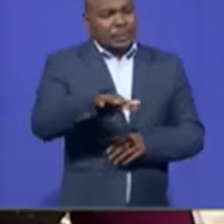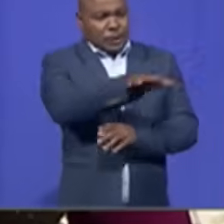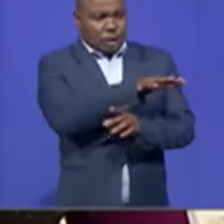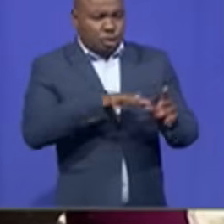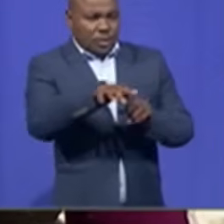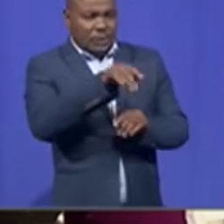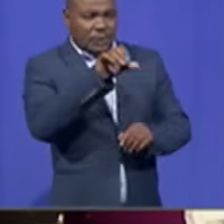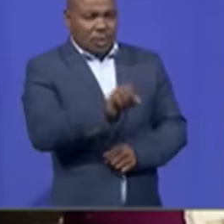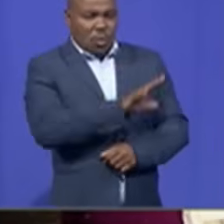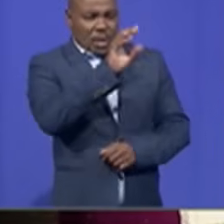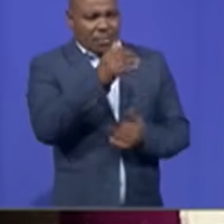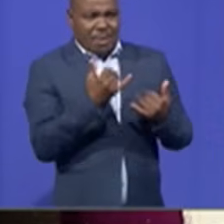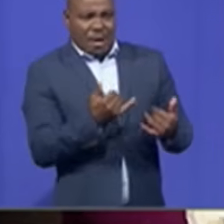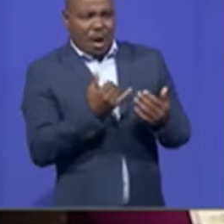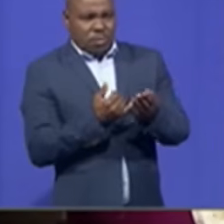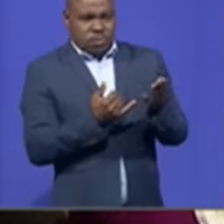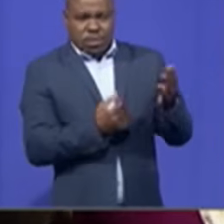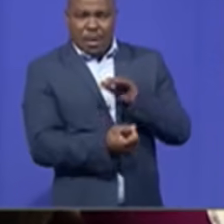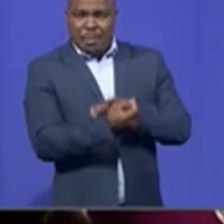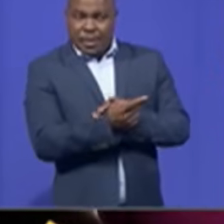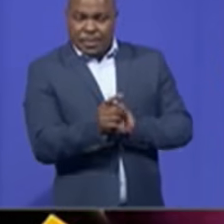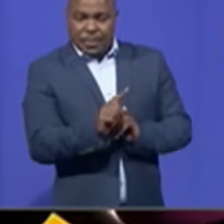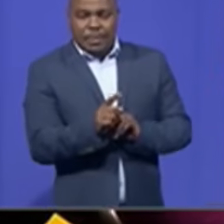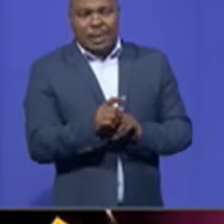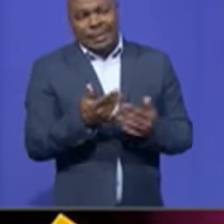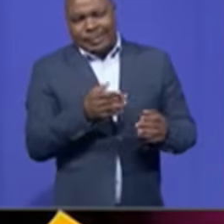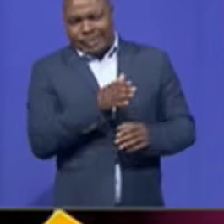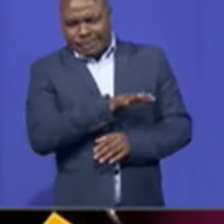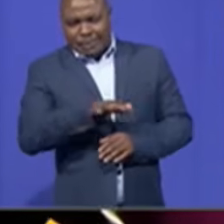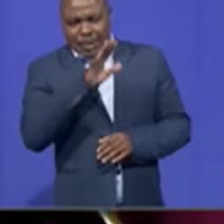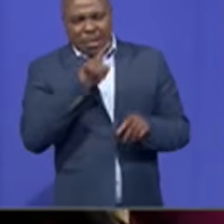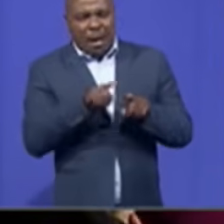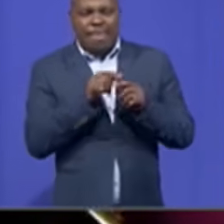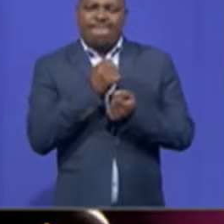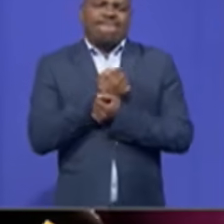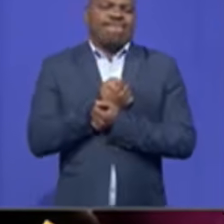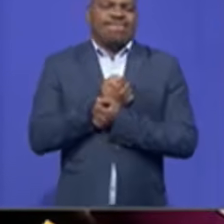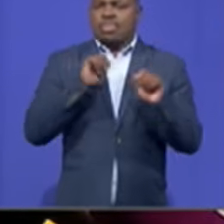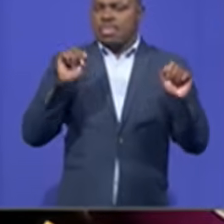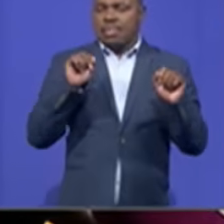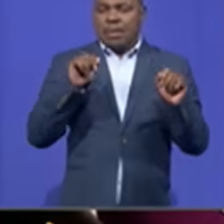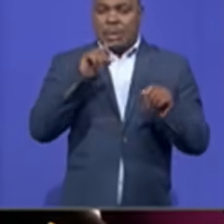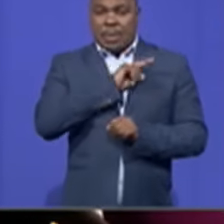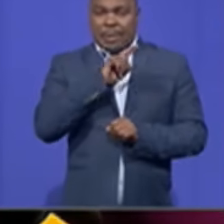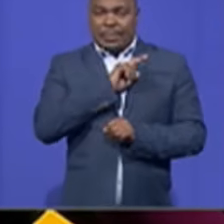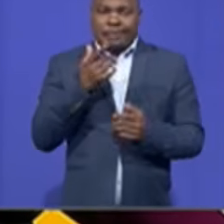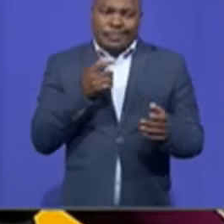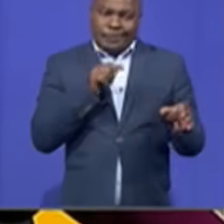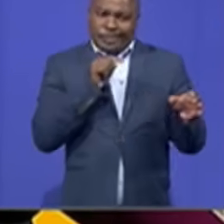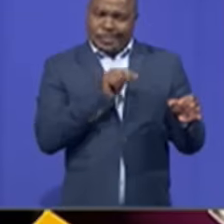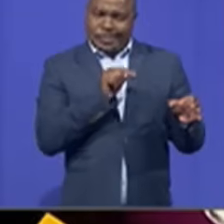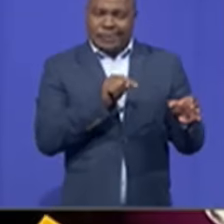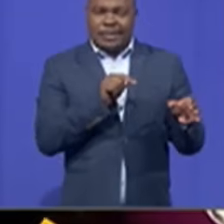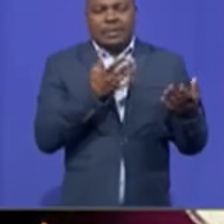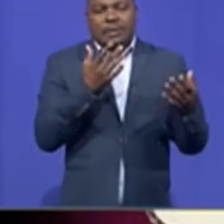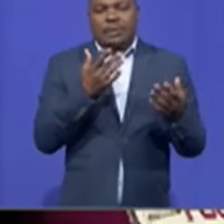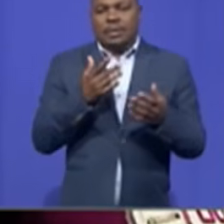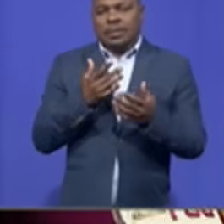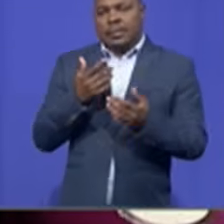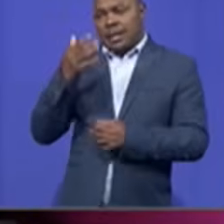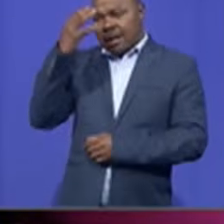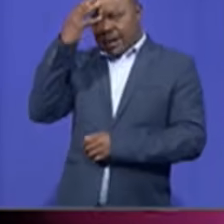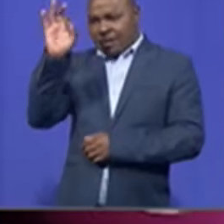situation in the country that is happening, which borders on vigilantism, because it works outside the parameters